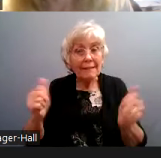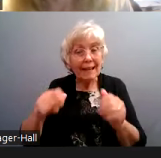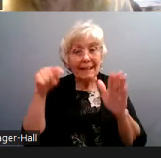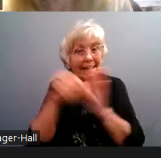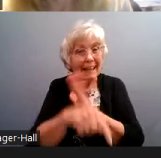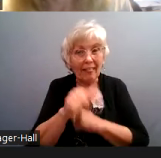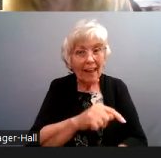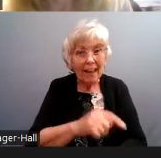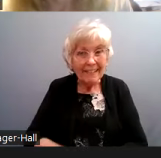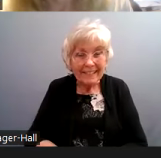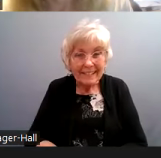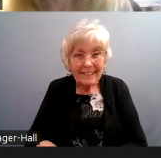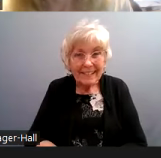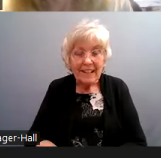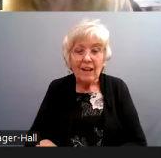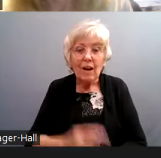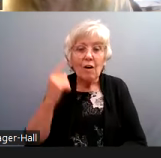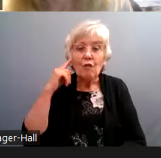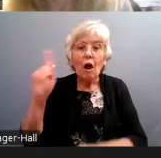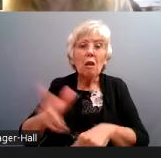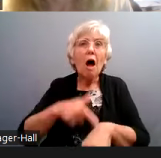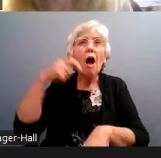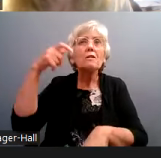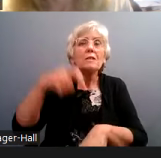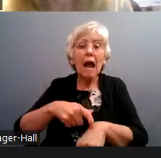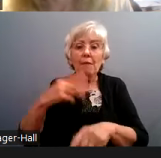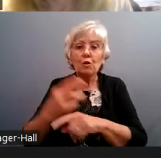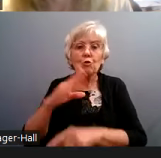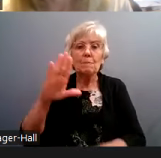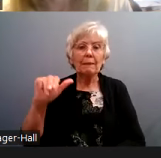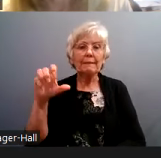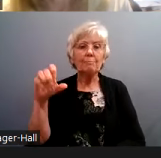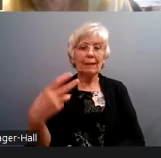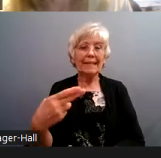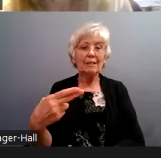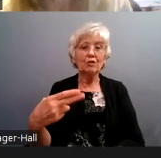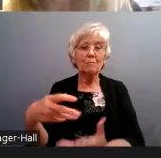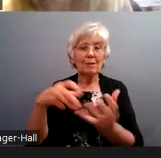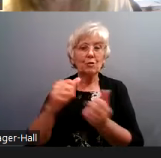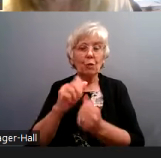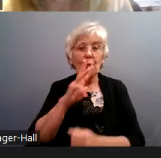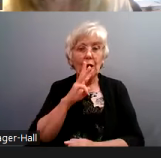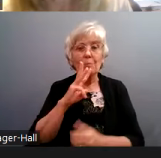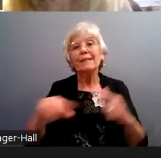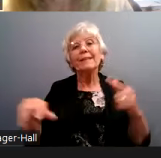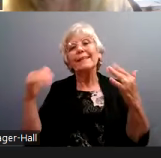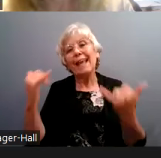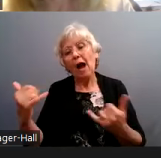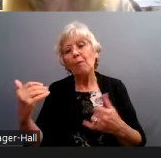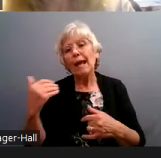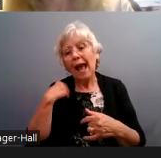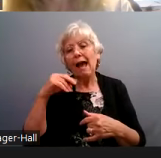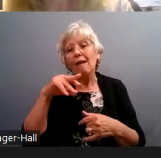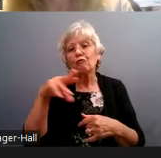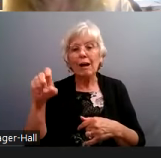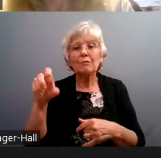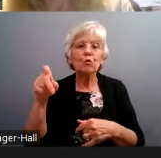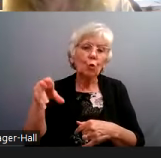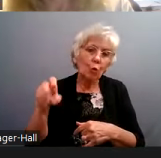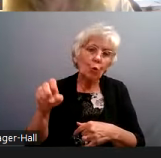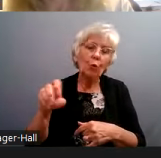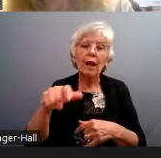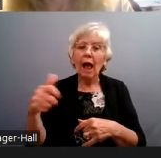long time, we just had bleach solution. That was the only thing that would kill it. And so, but now we have rescue and, some